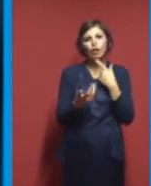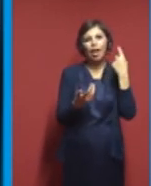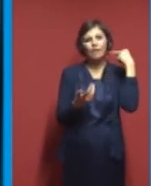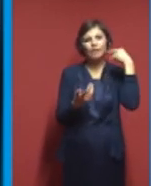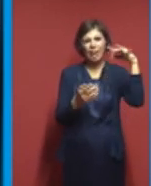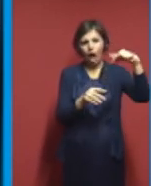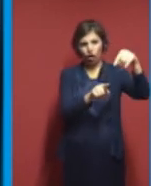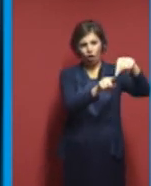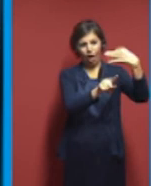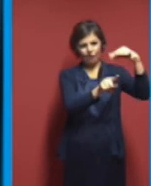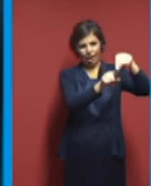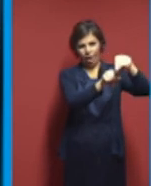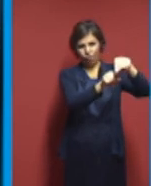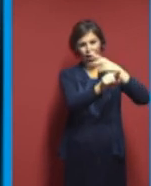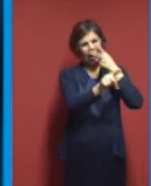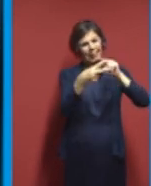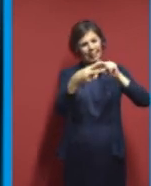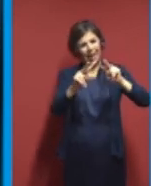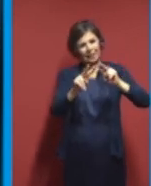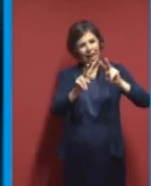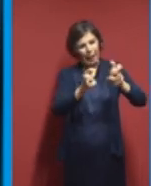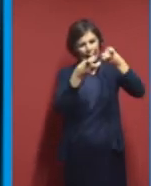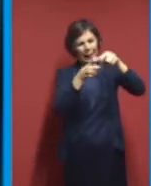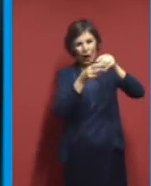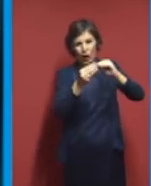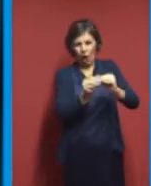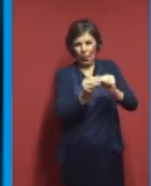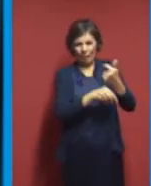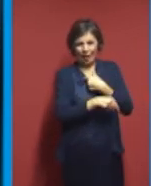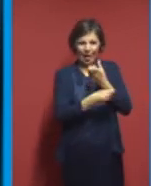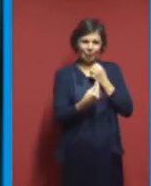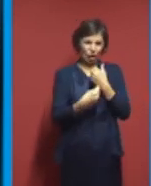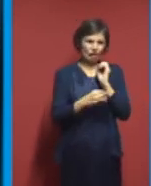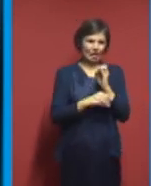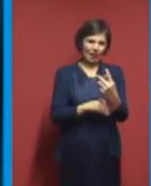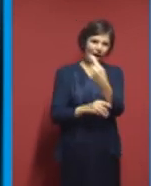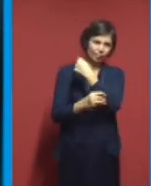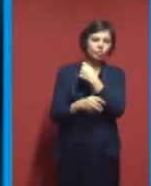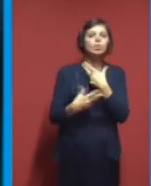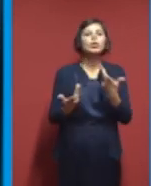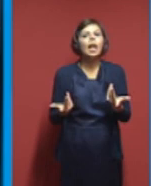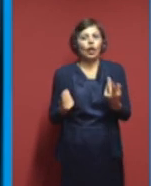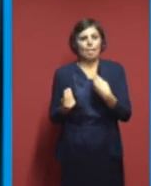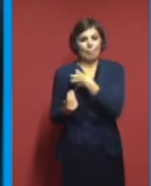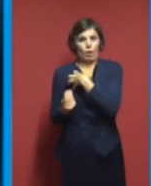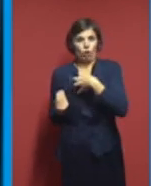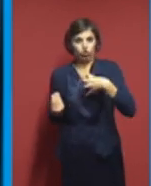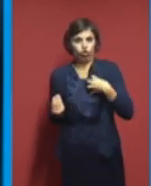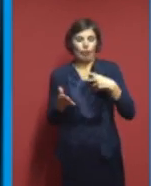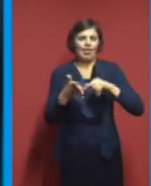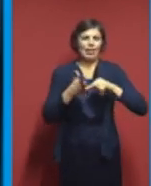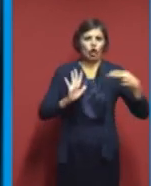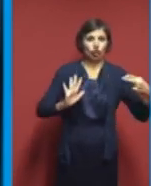thoughts. I hope I've convinced you, one, that biology is technology, and two, that hackers and makers make